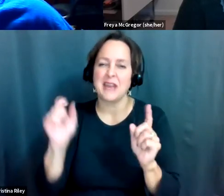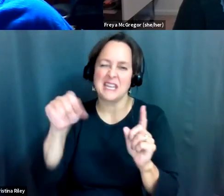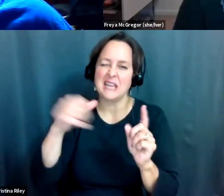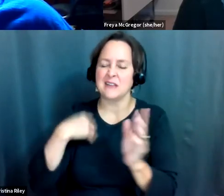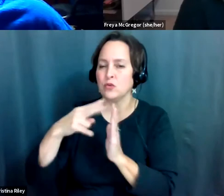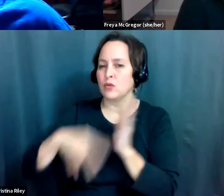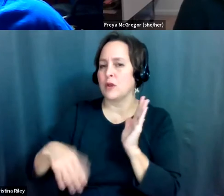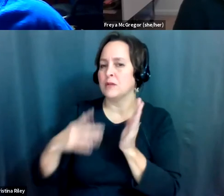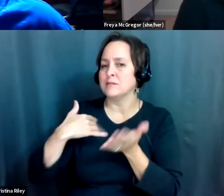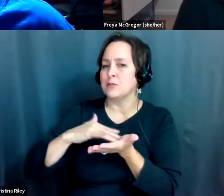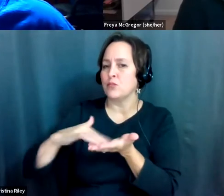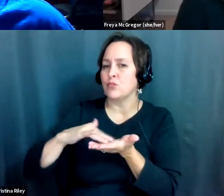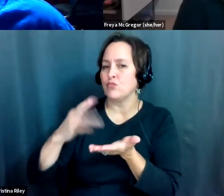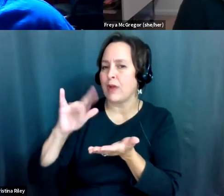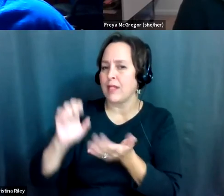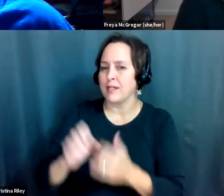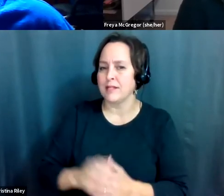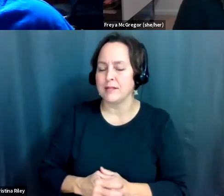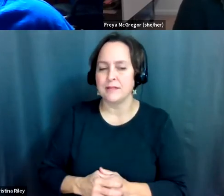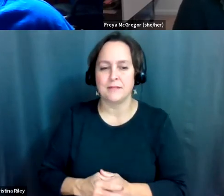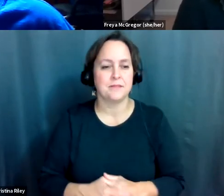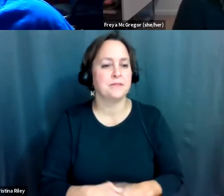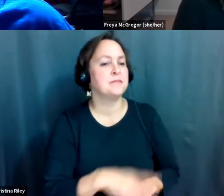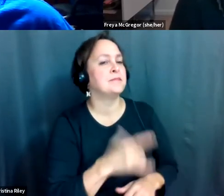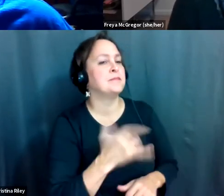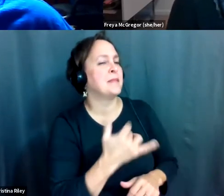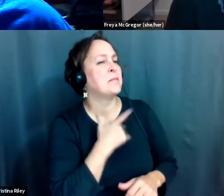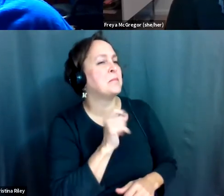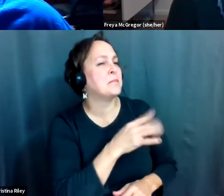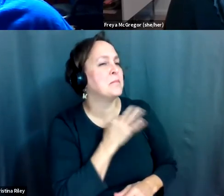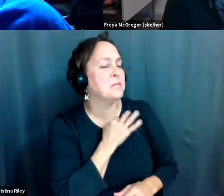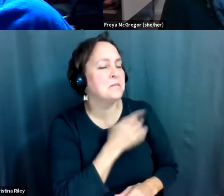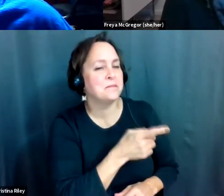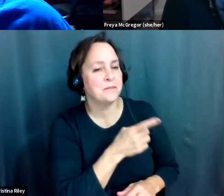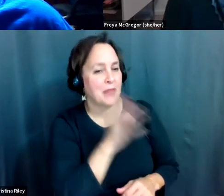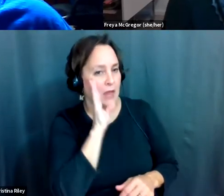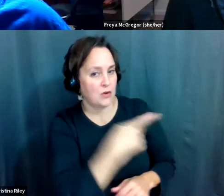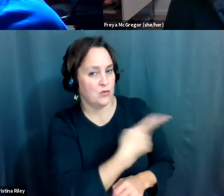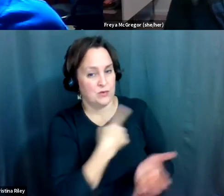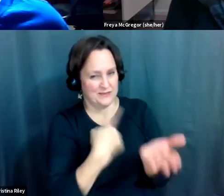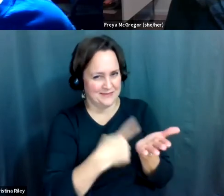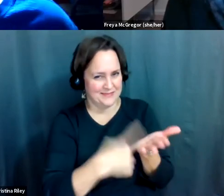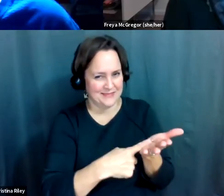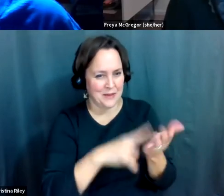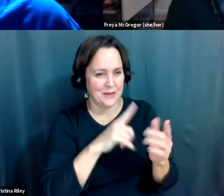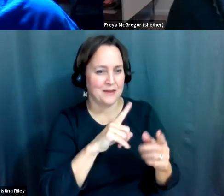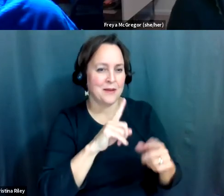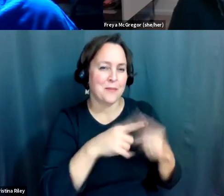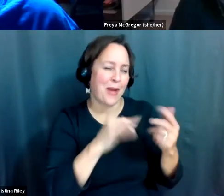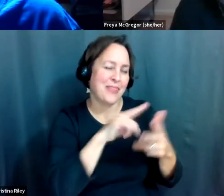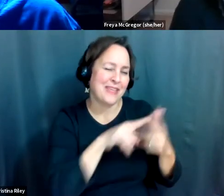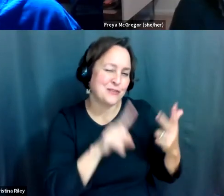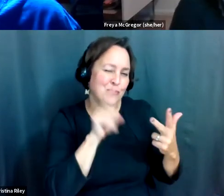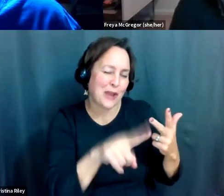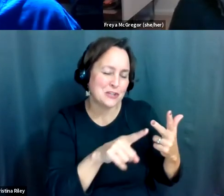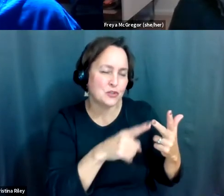read braille. And then, uh, another thing, um, I know when you and I were talking about, about this interview and these questions and everything